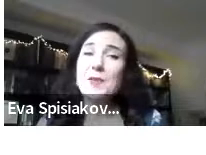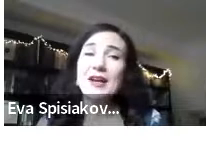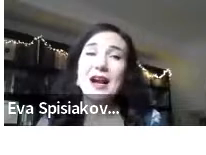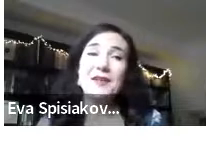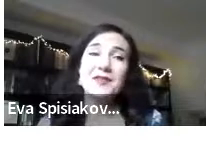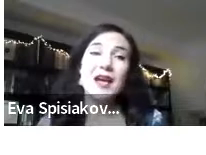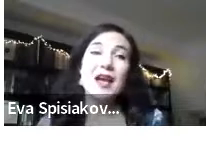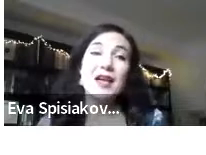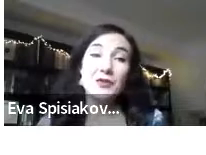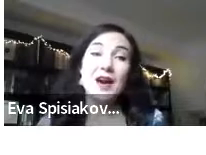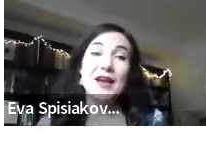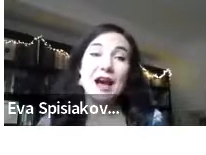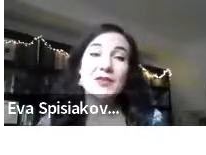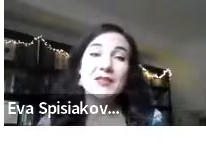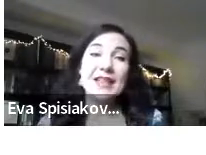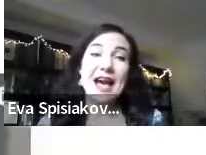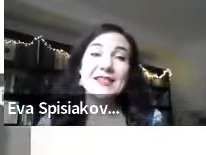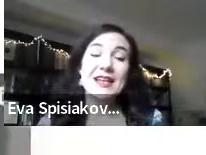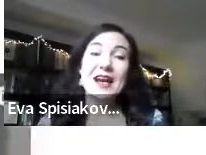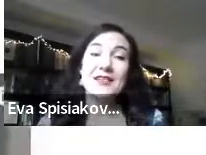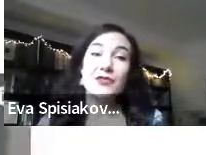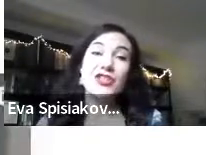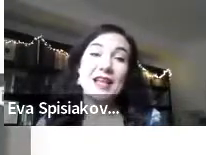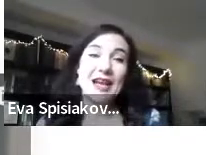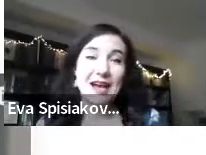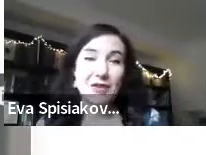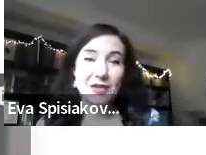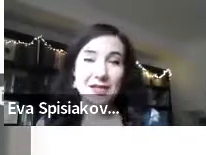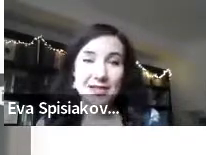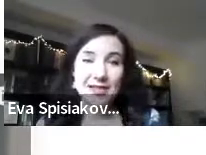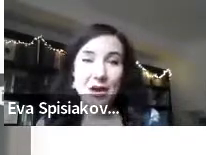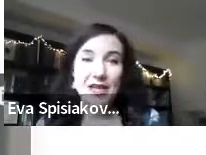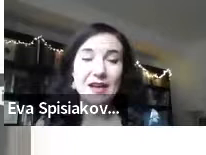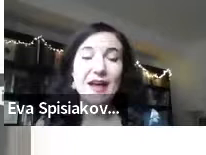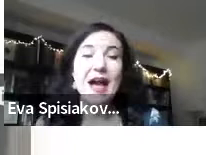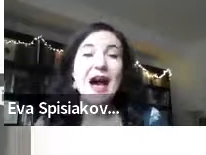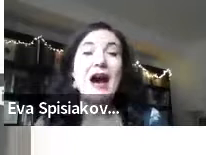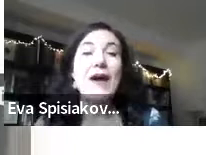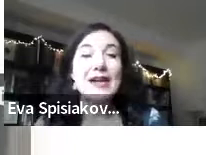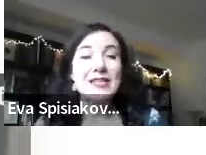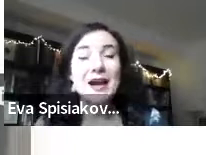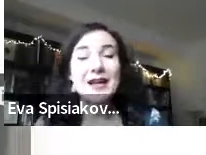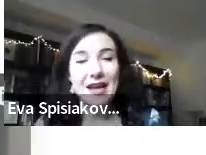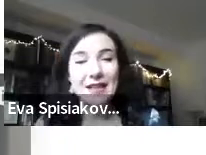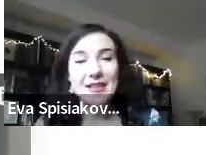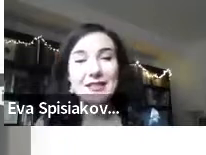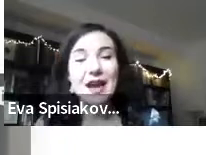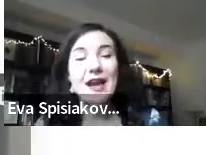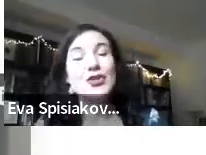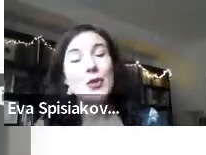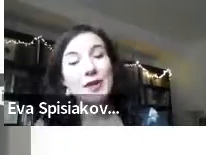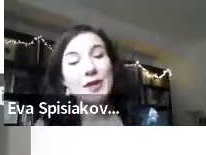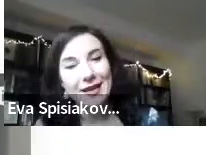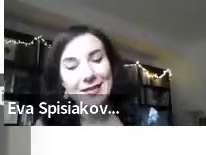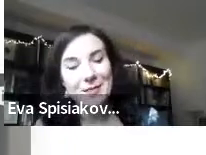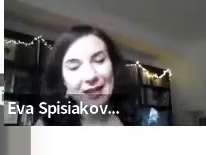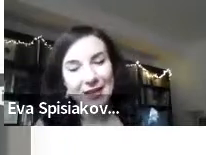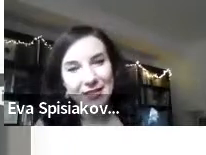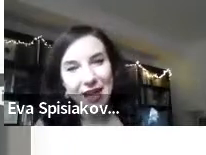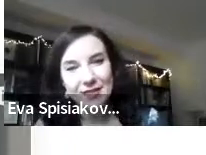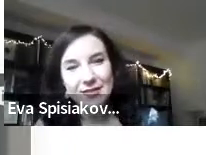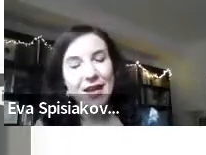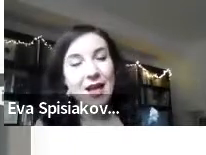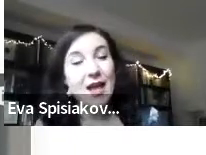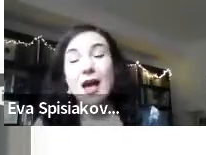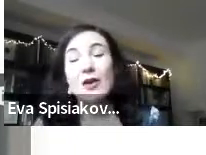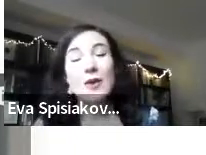YouTube archives, you find out that the original headline, you can see down here, how asthma inhalers are choking the